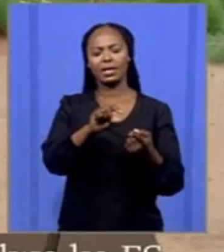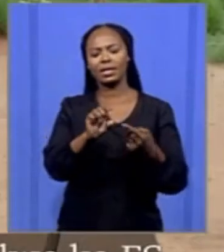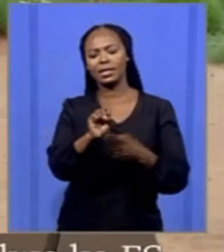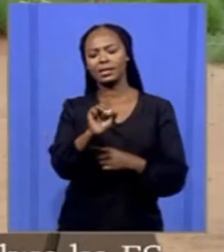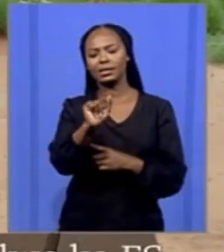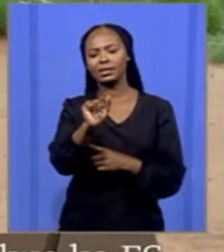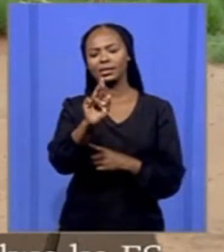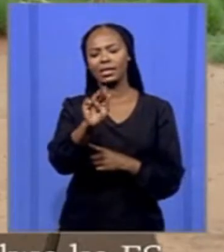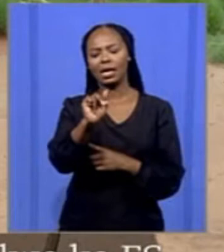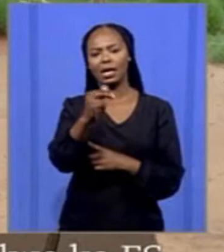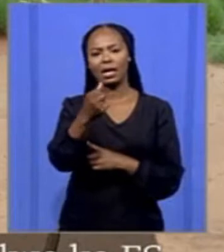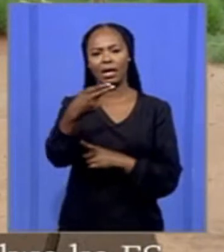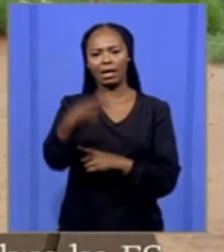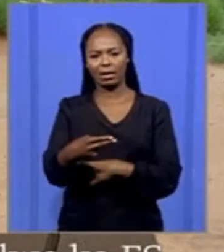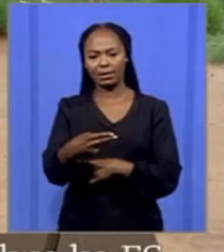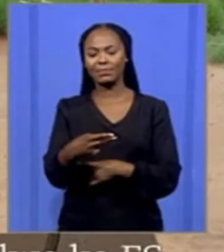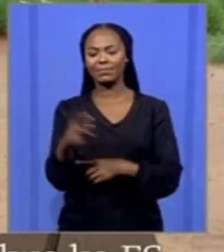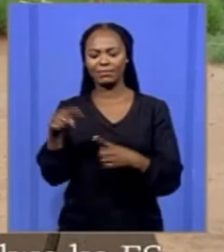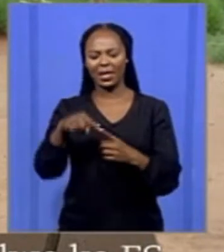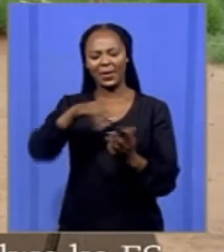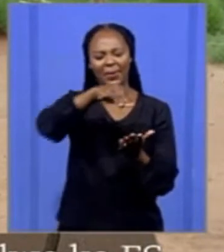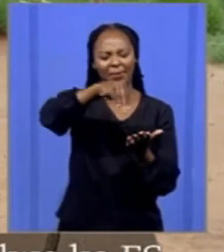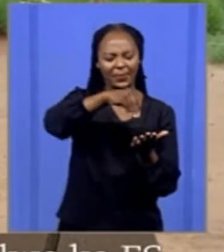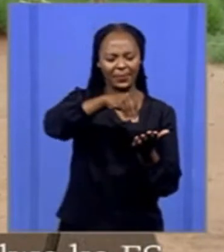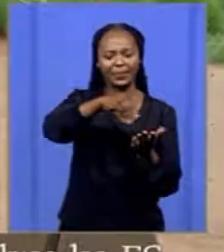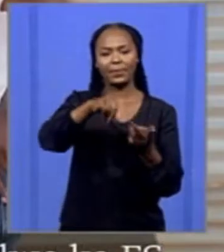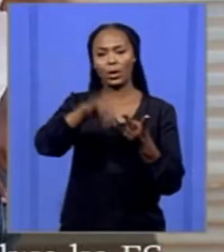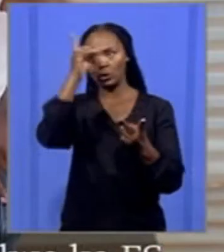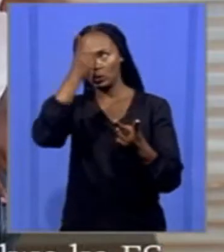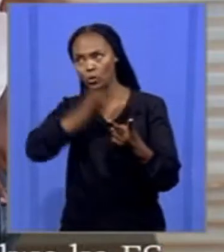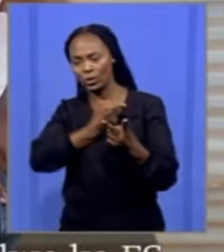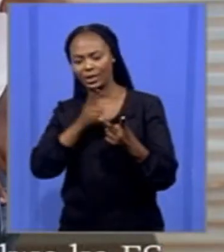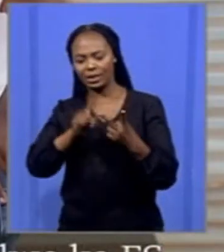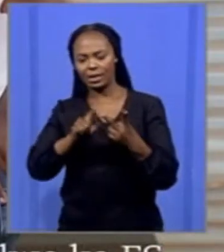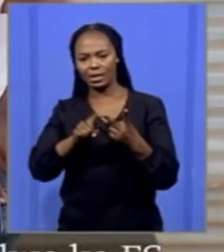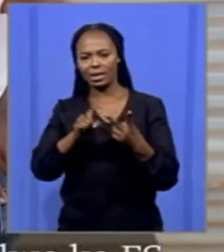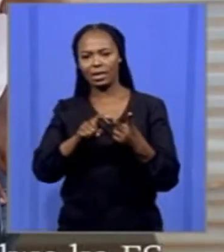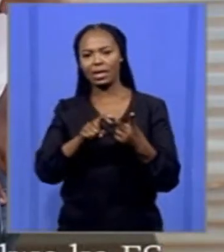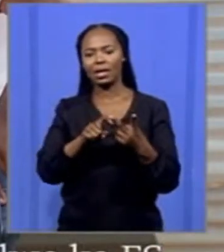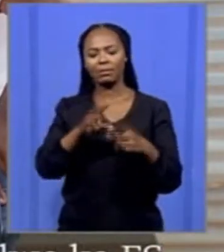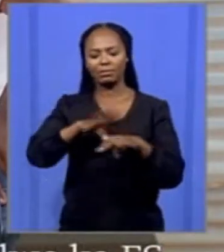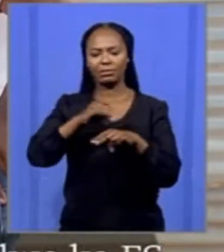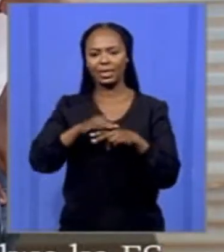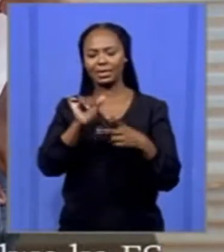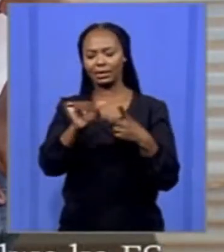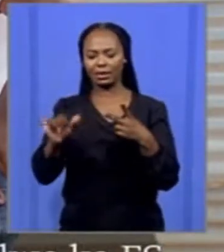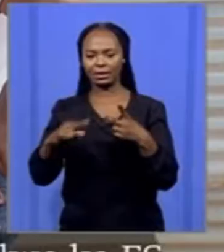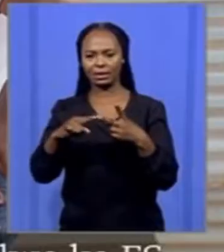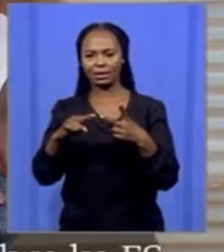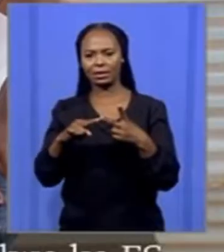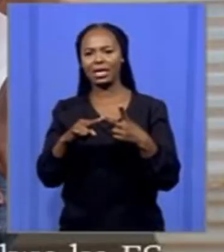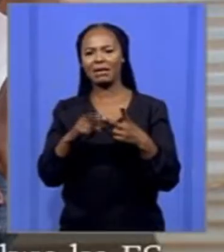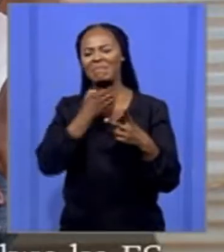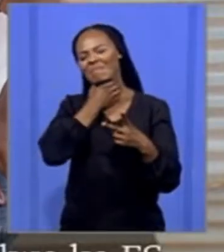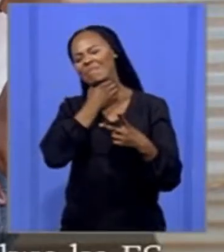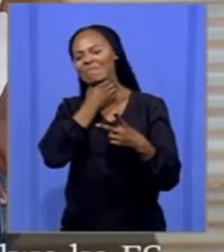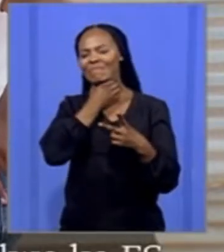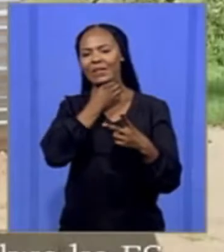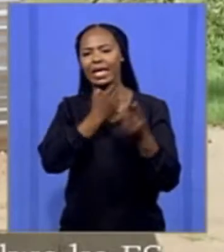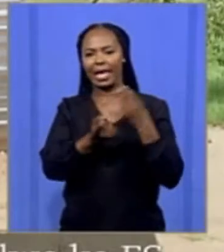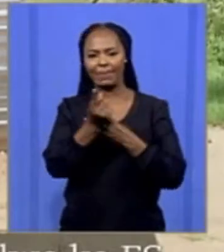mengwaga 91 o tšheletšwe mpholo mo le moradi wa gagwe Rebecca Maetsane wa mengwaga 16 a bolailwe ka go